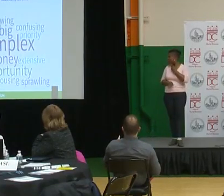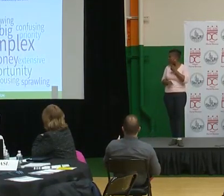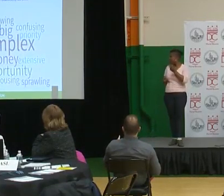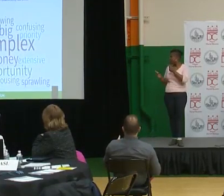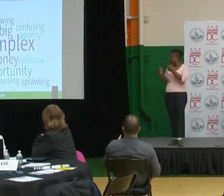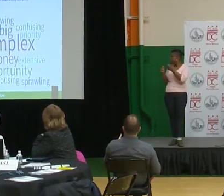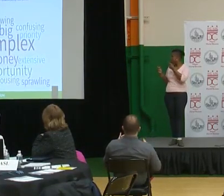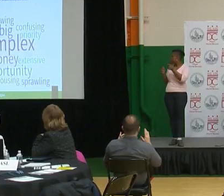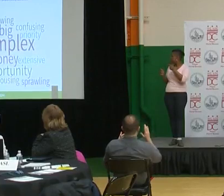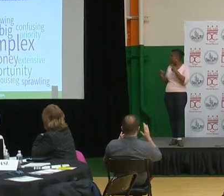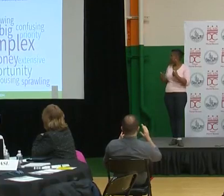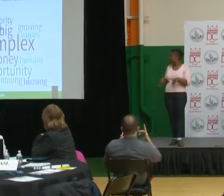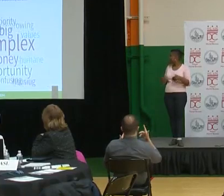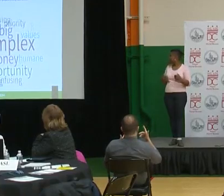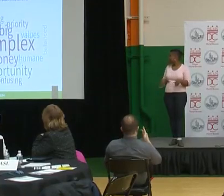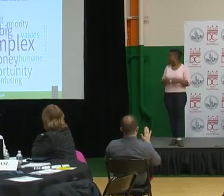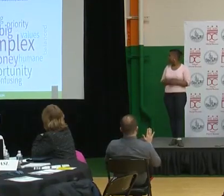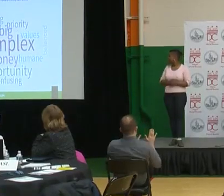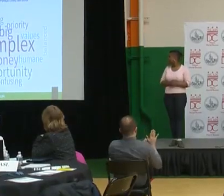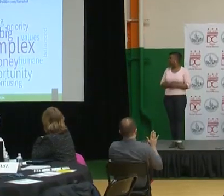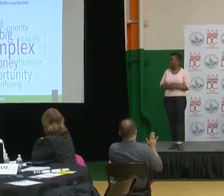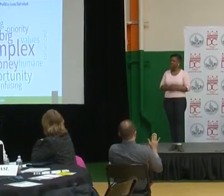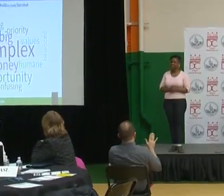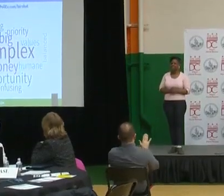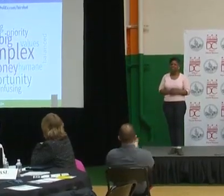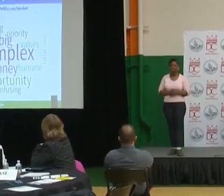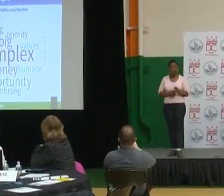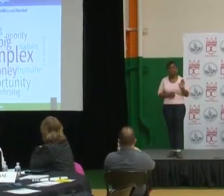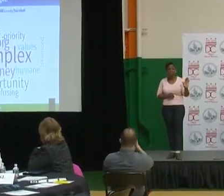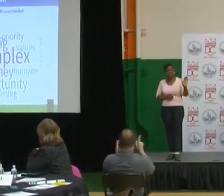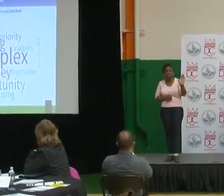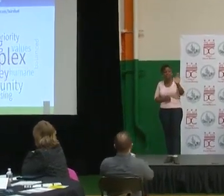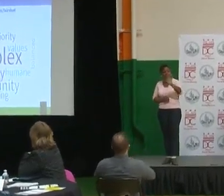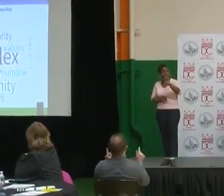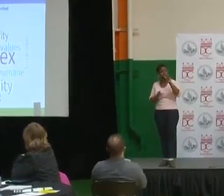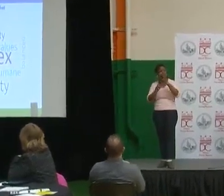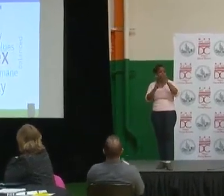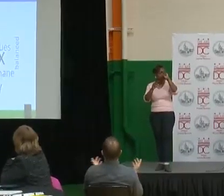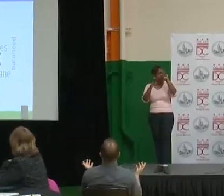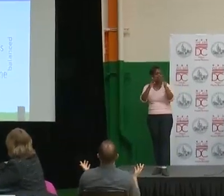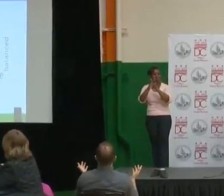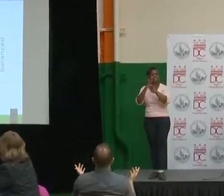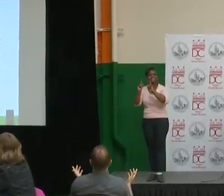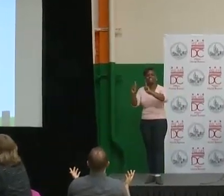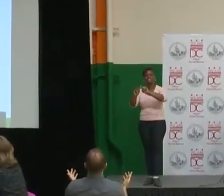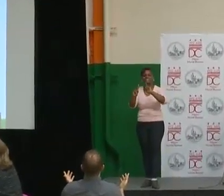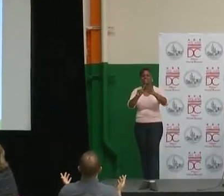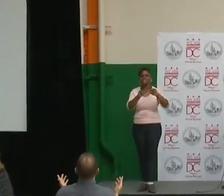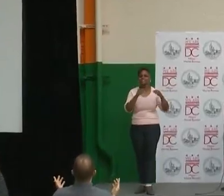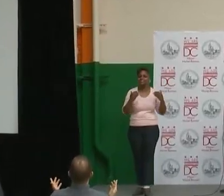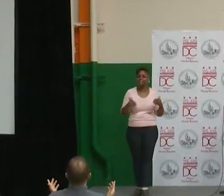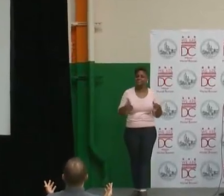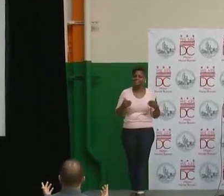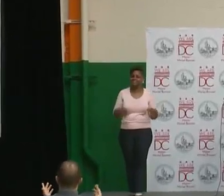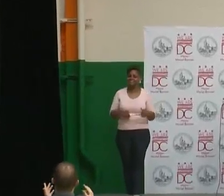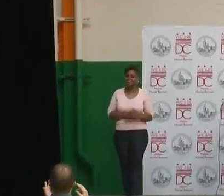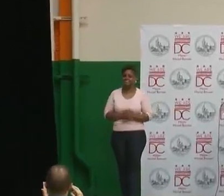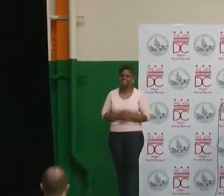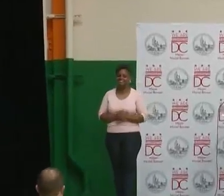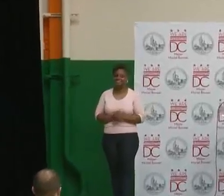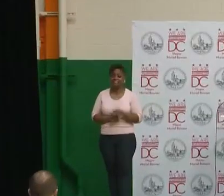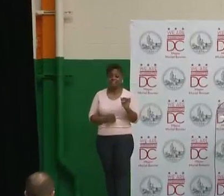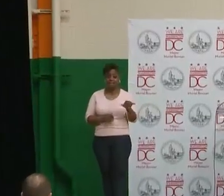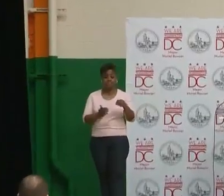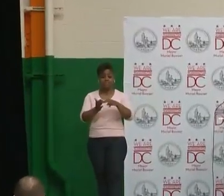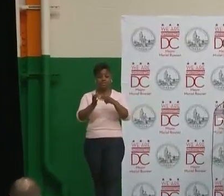each of us have different words that we think of when we think about DC's budget. And that reflects the input that we get as we prepare